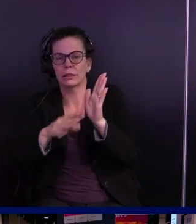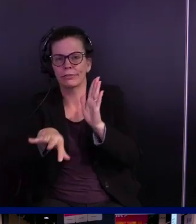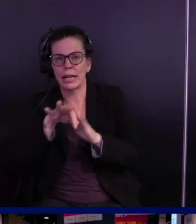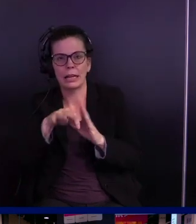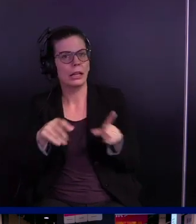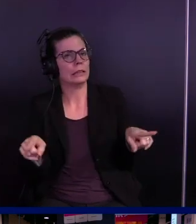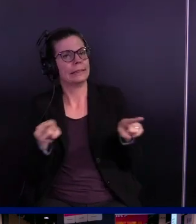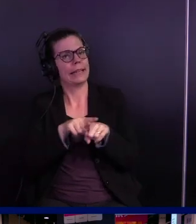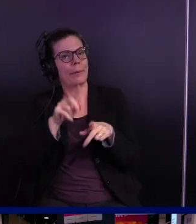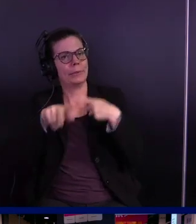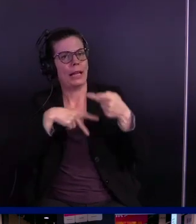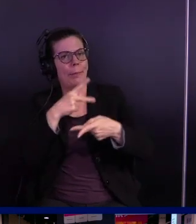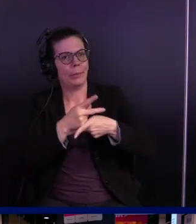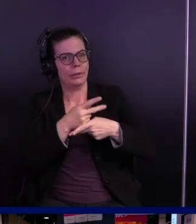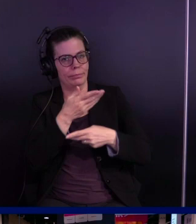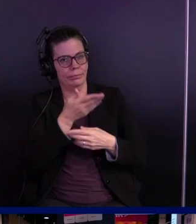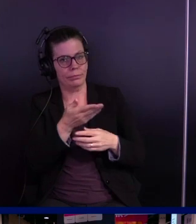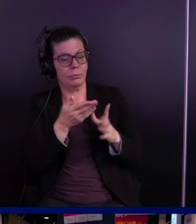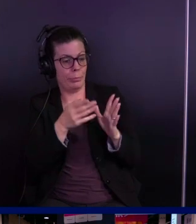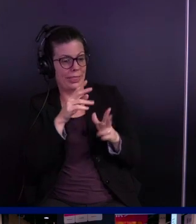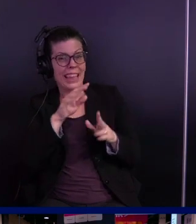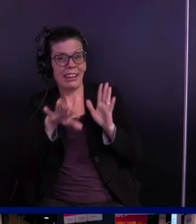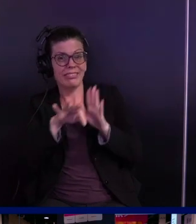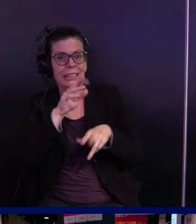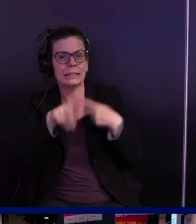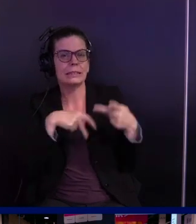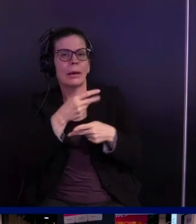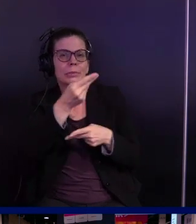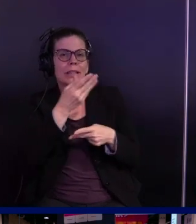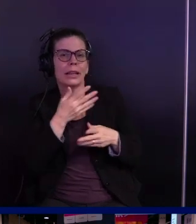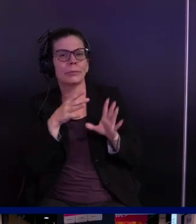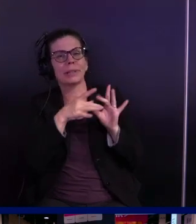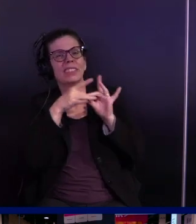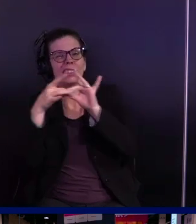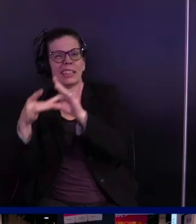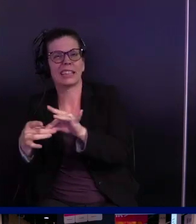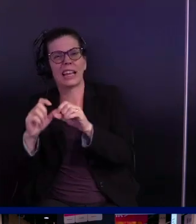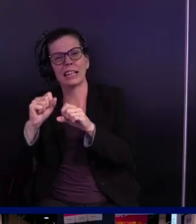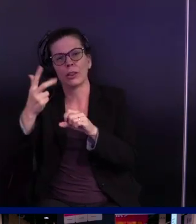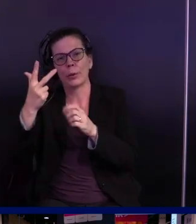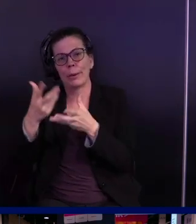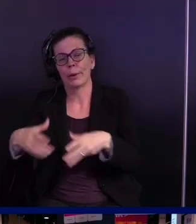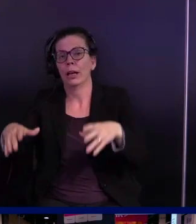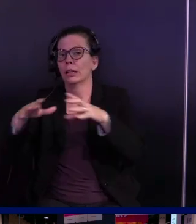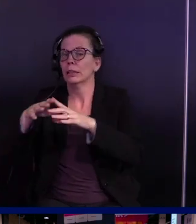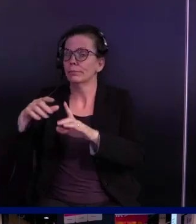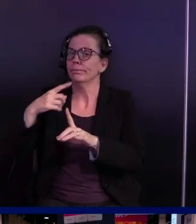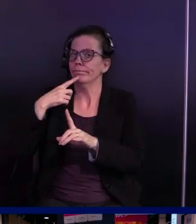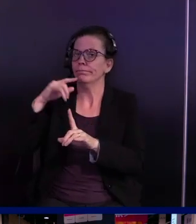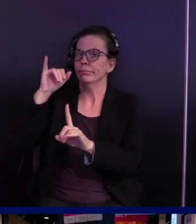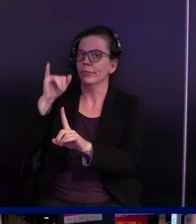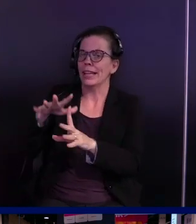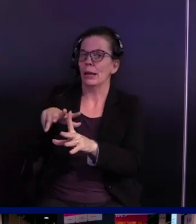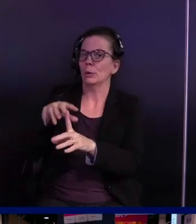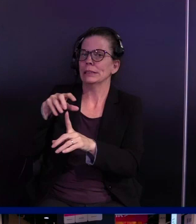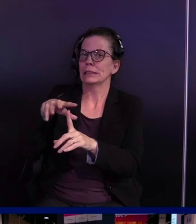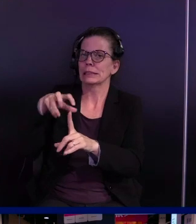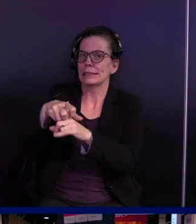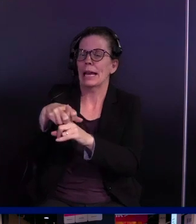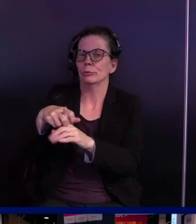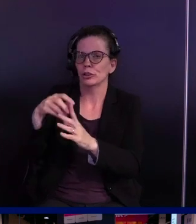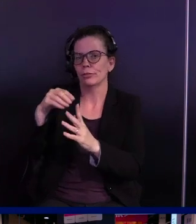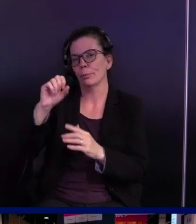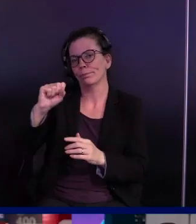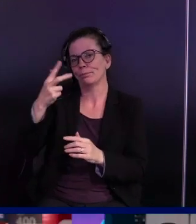finding type, right? But what this finding type is telling us, because it's connected to an S3 bucket, is that this was captured from S3